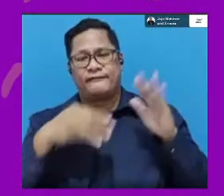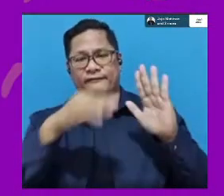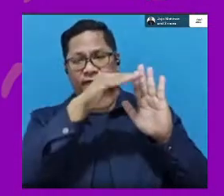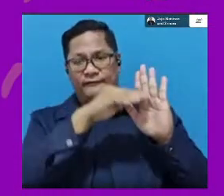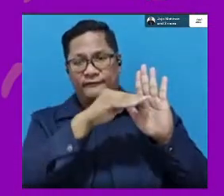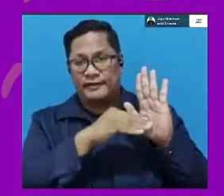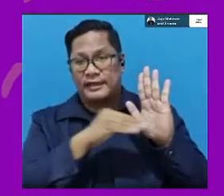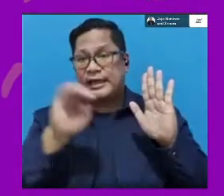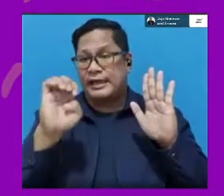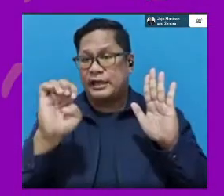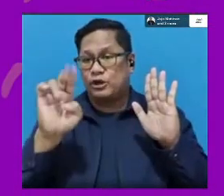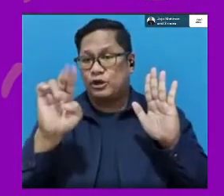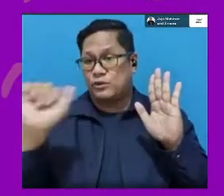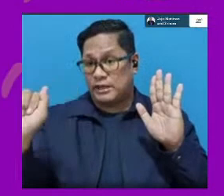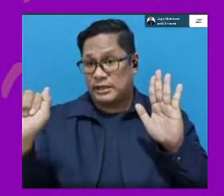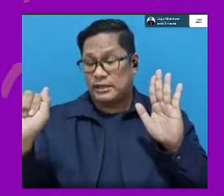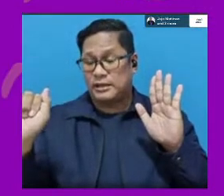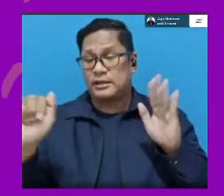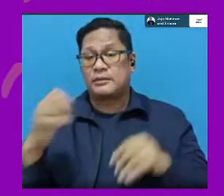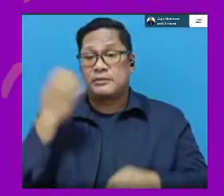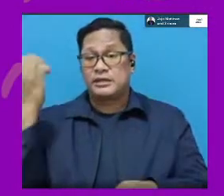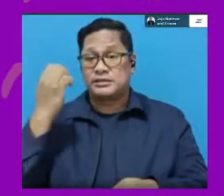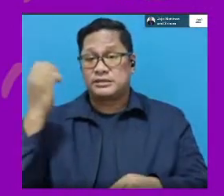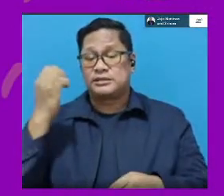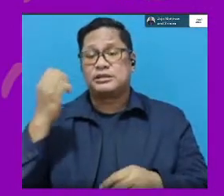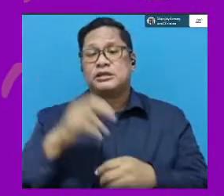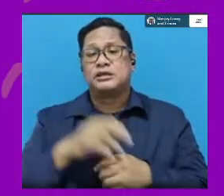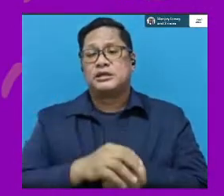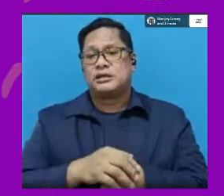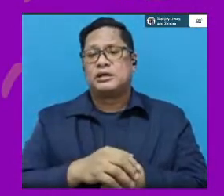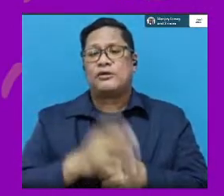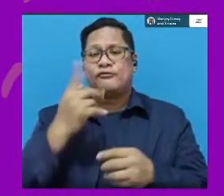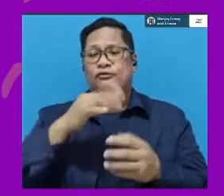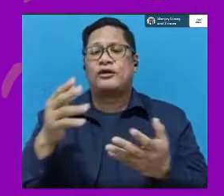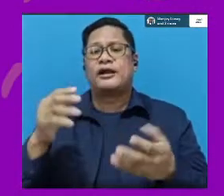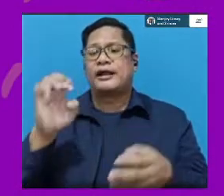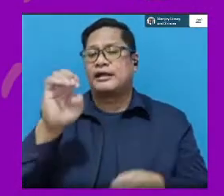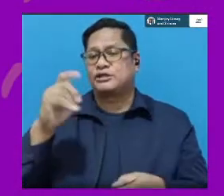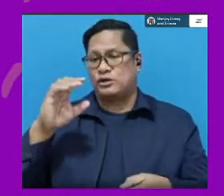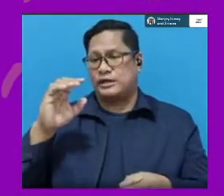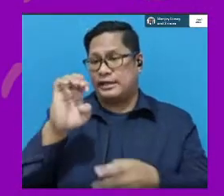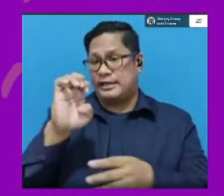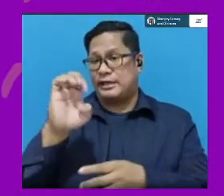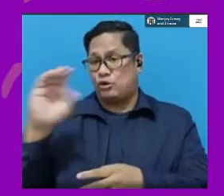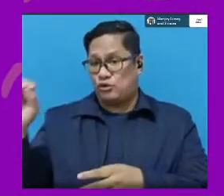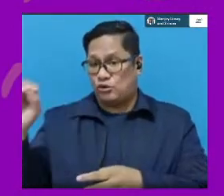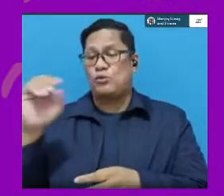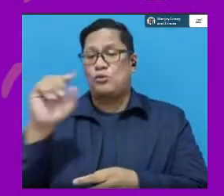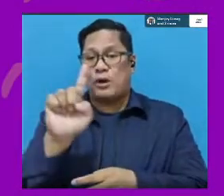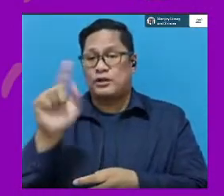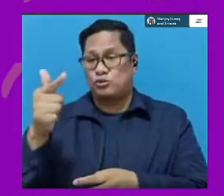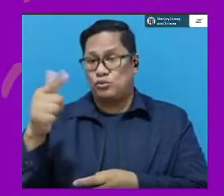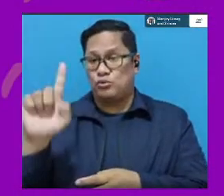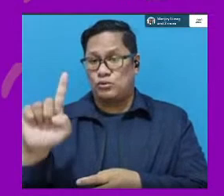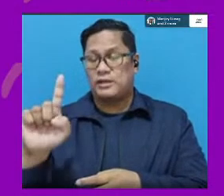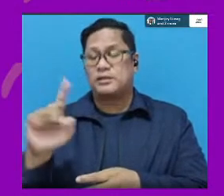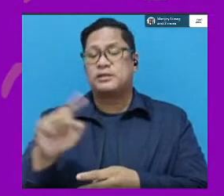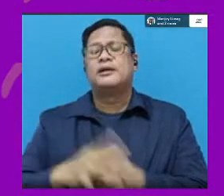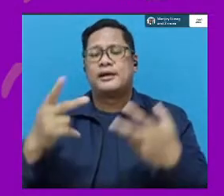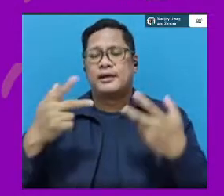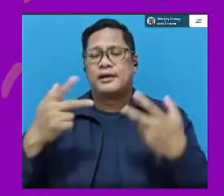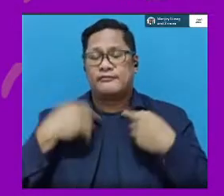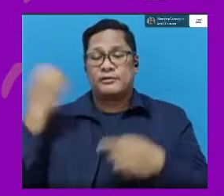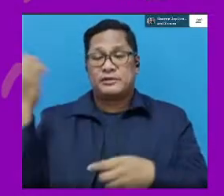I've mentioned, with the passage of Executive Order 121 po, we have the emergency use authorization